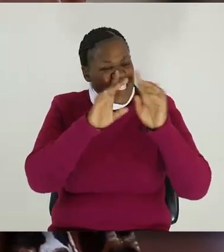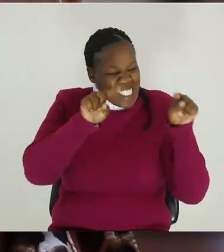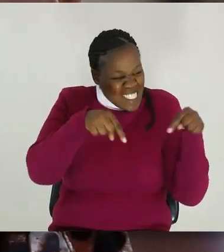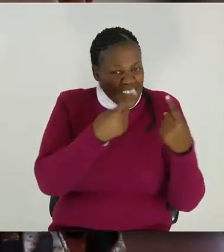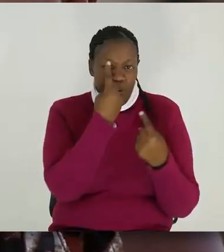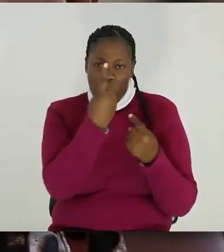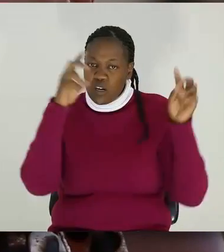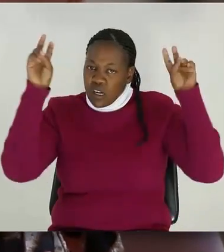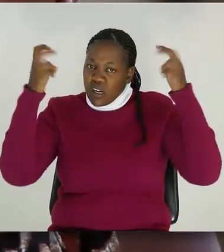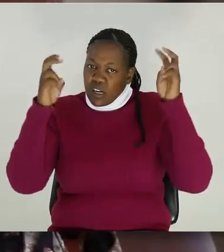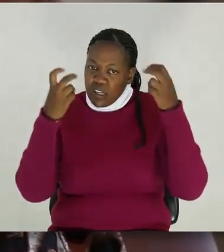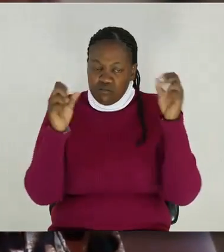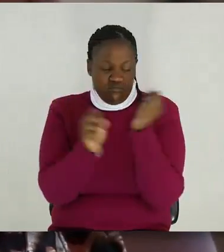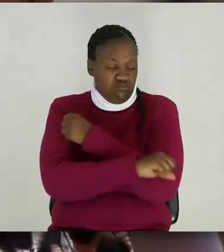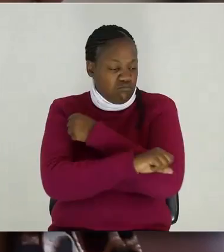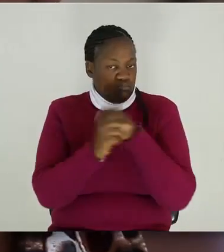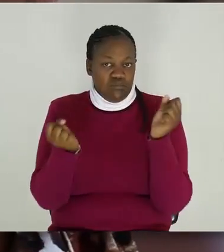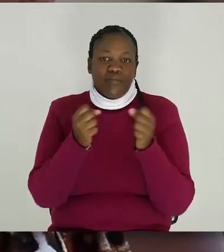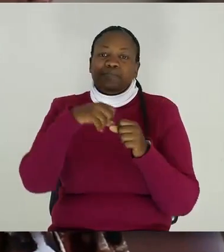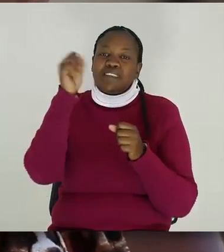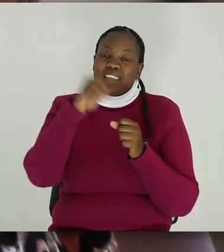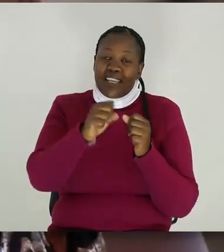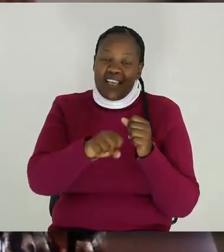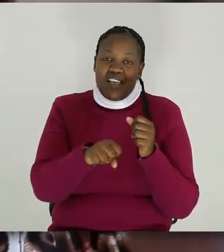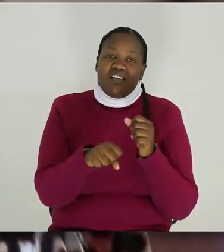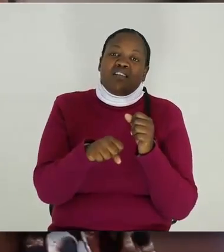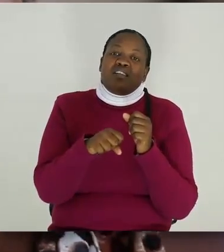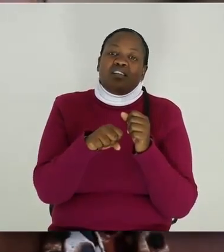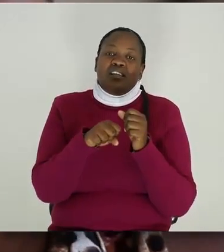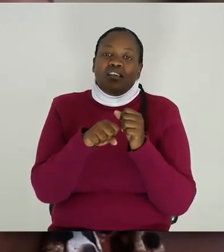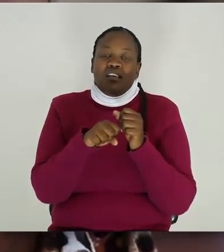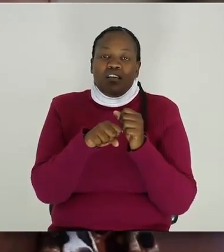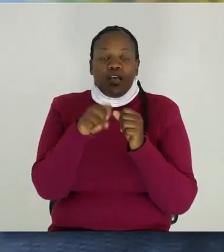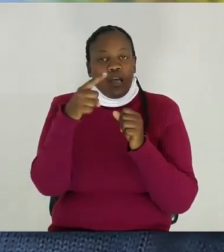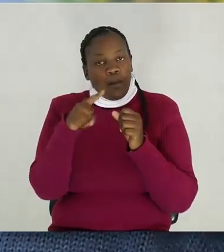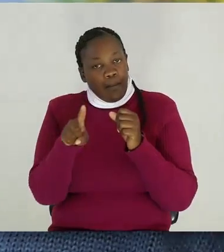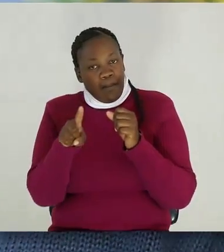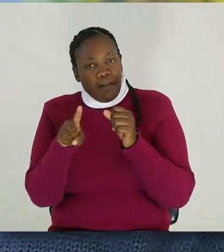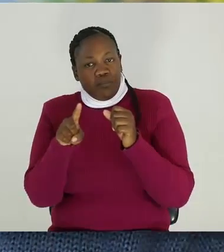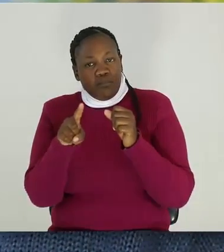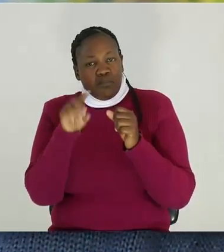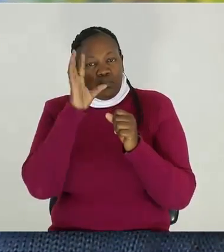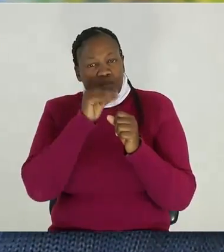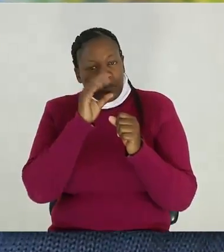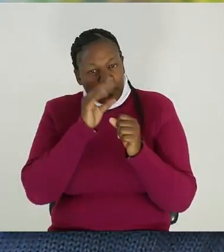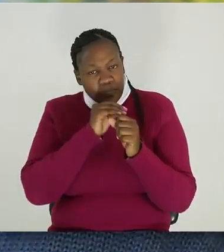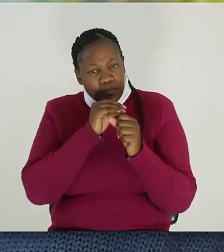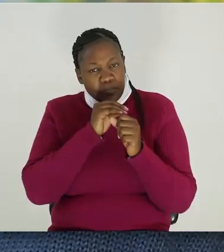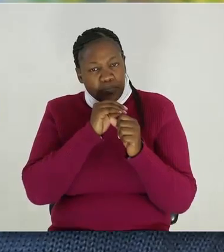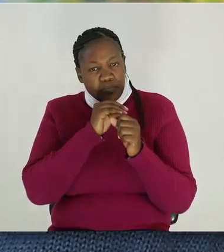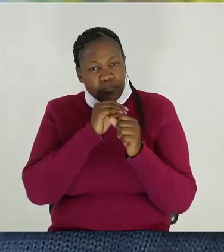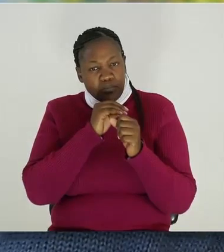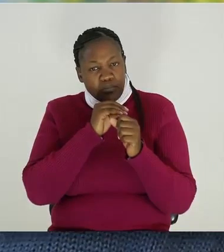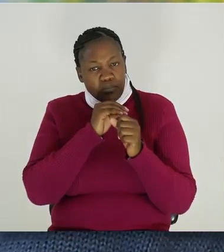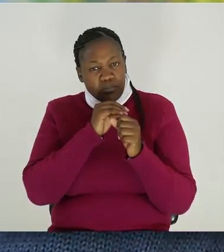the idea, or the topic that the story or poem is about. It is the message in short. But a sonnet is still